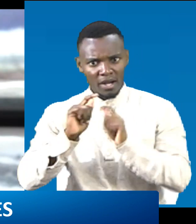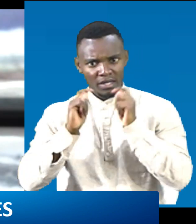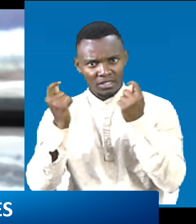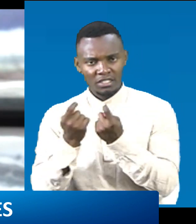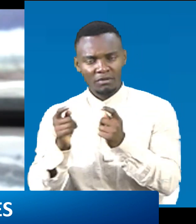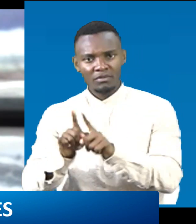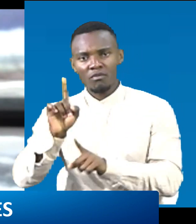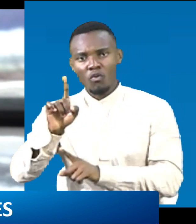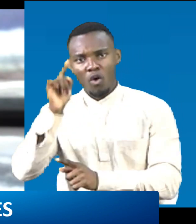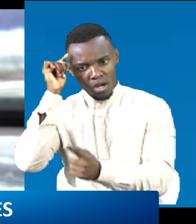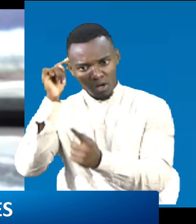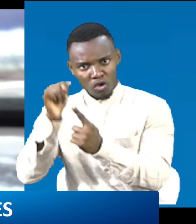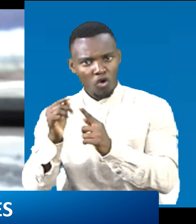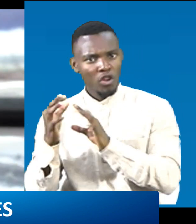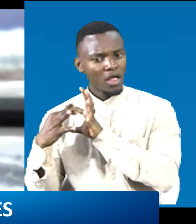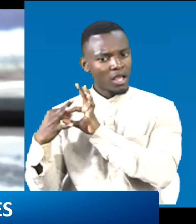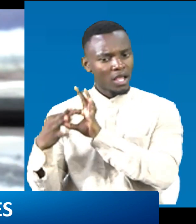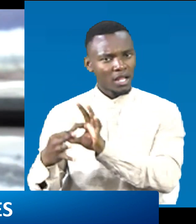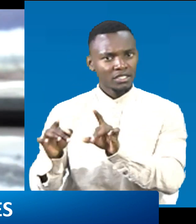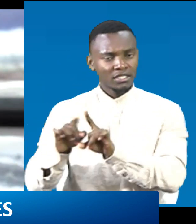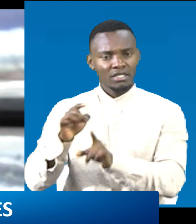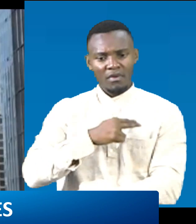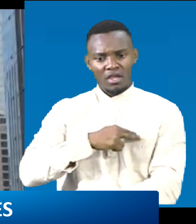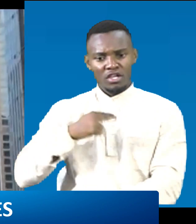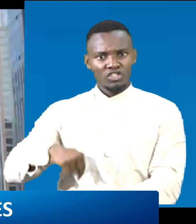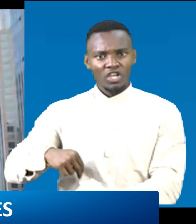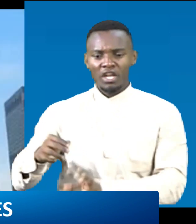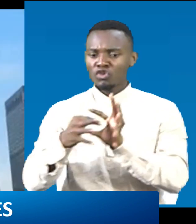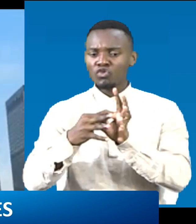culture, and try to unite everyone together.